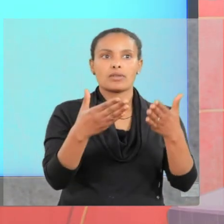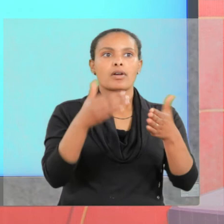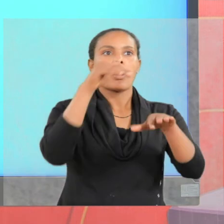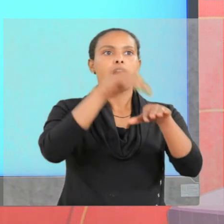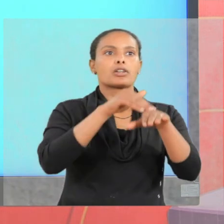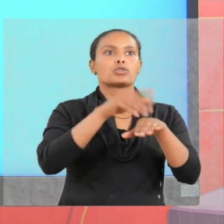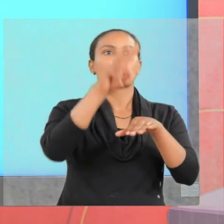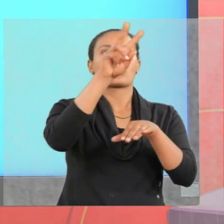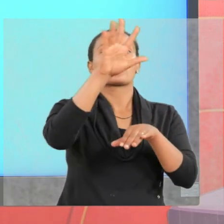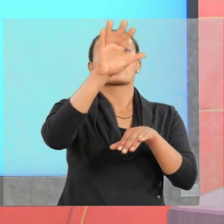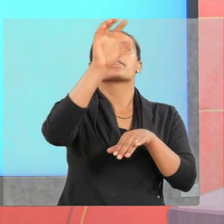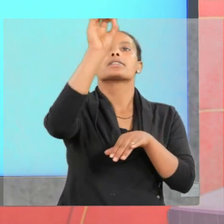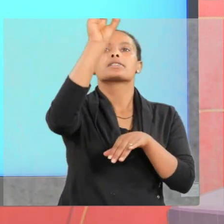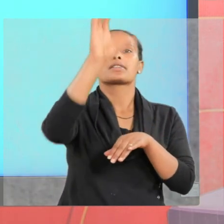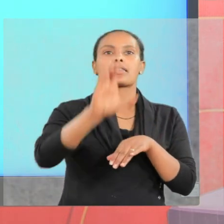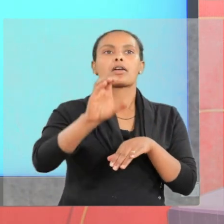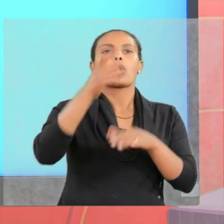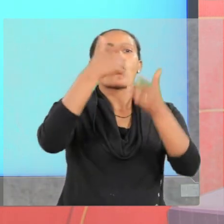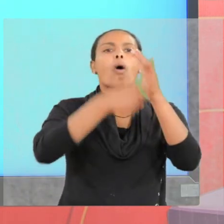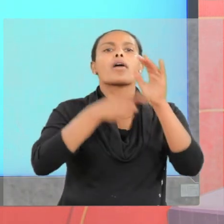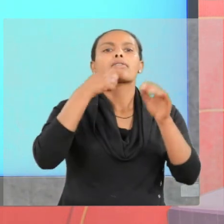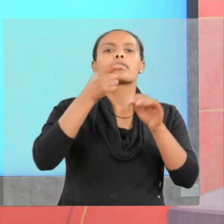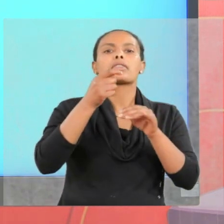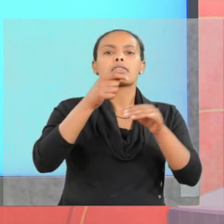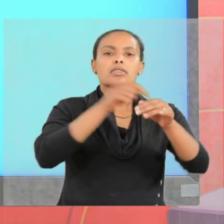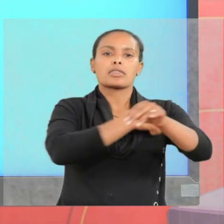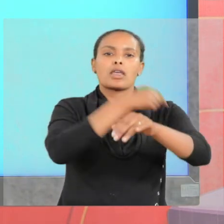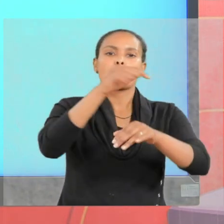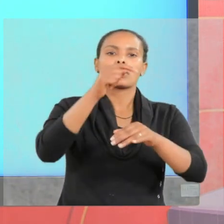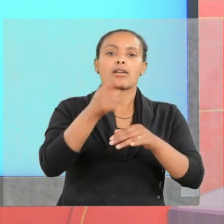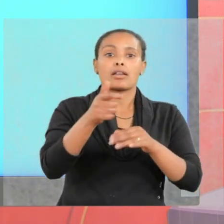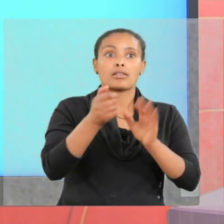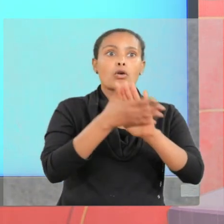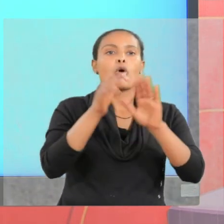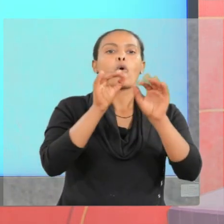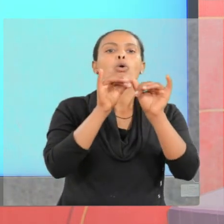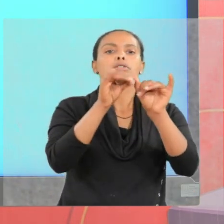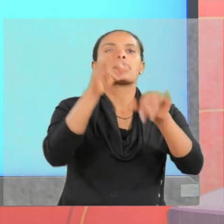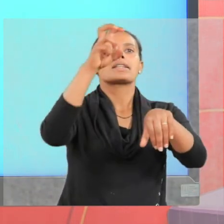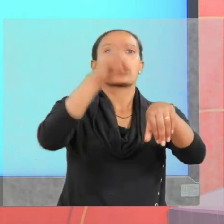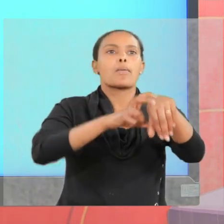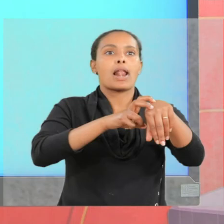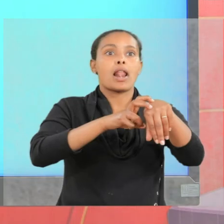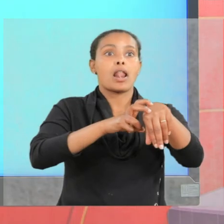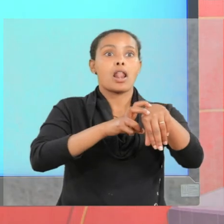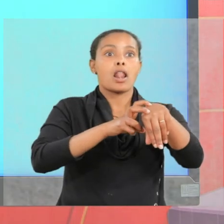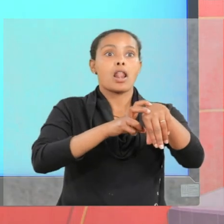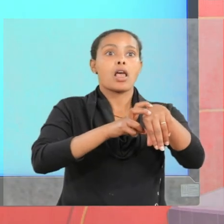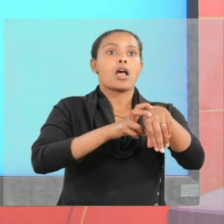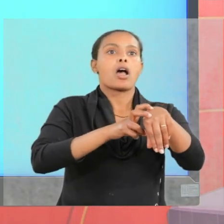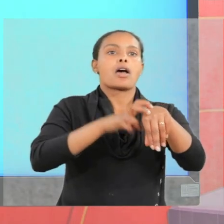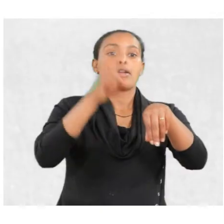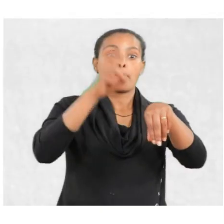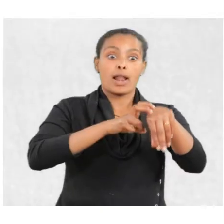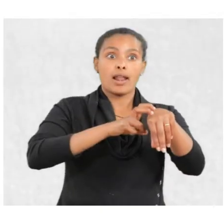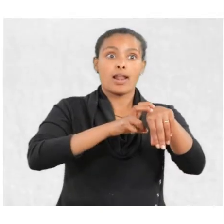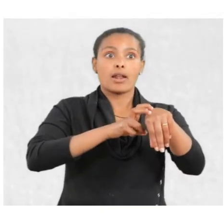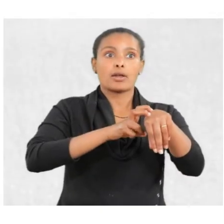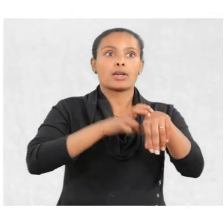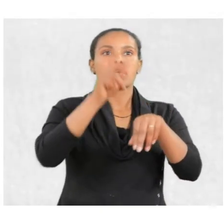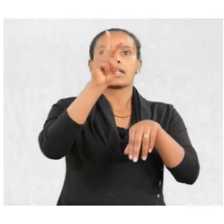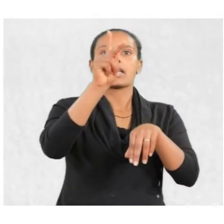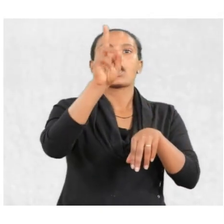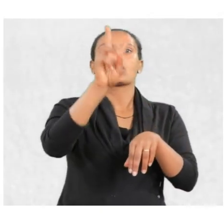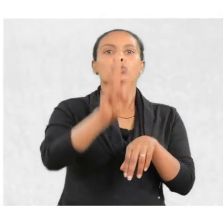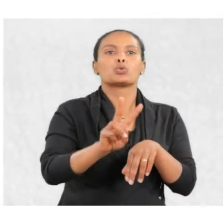at 25 degrees centigrade. At what temperature will the rate constant double? At what temperature?